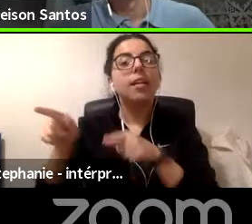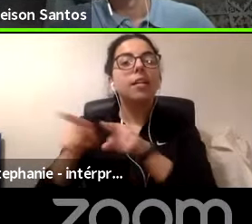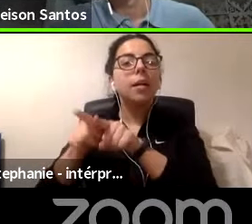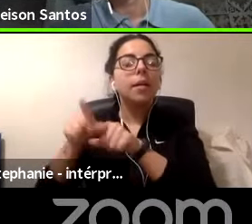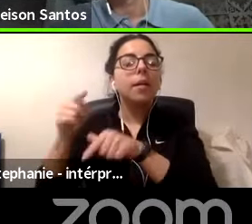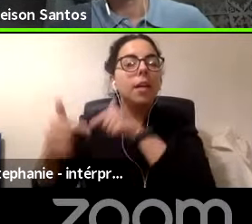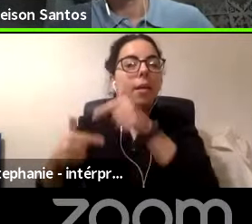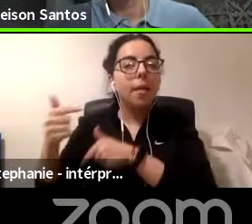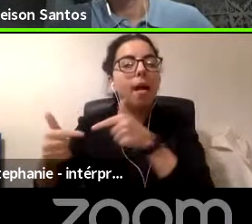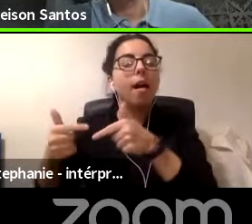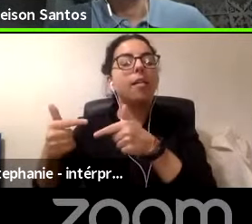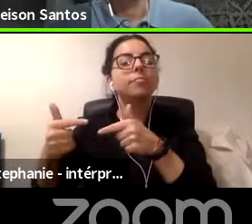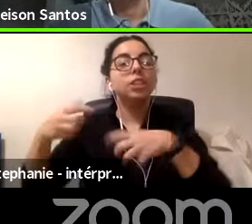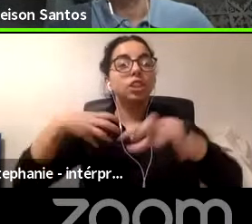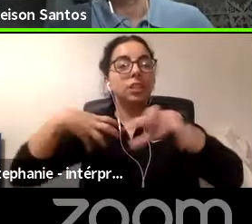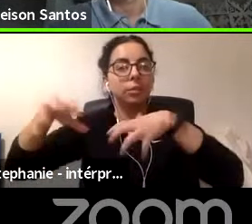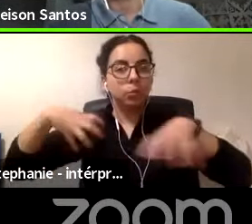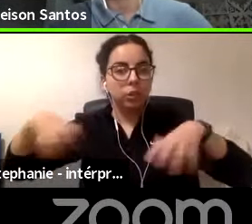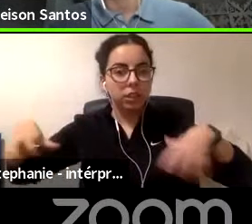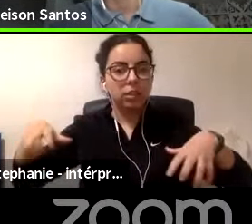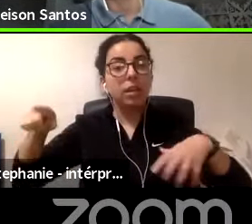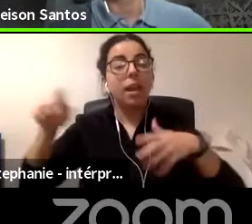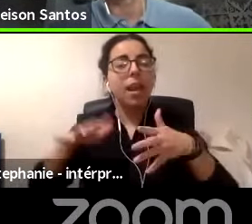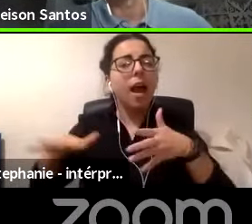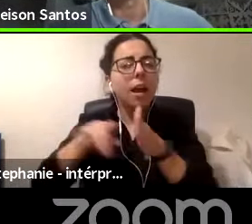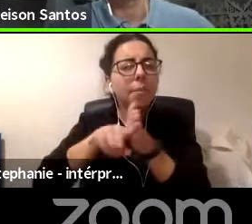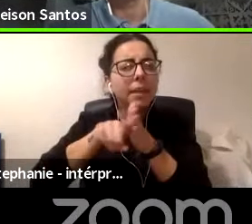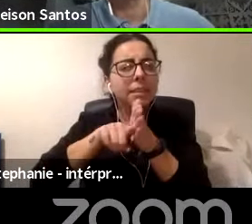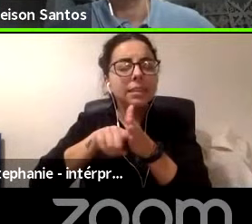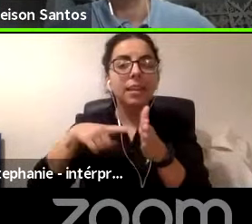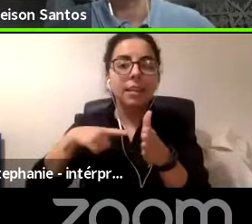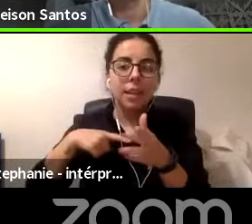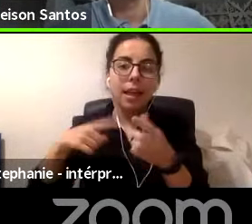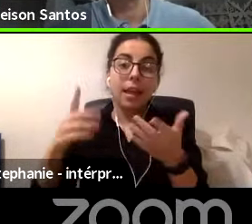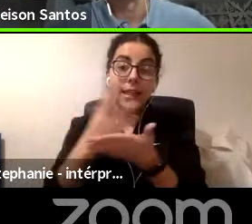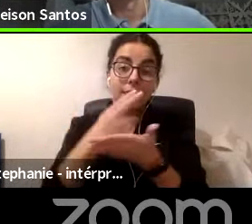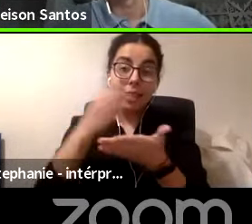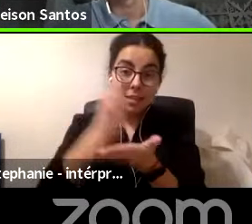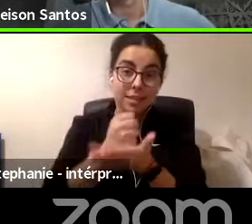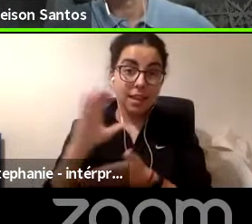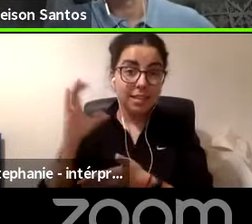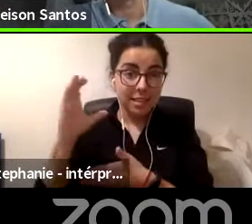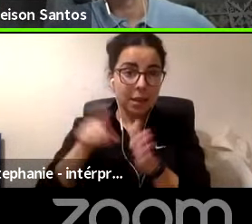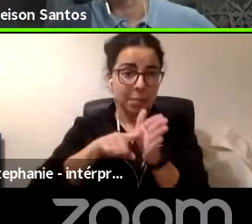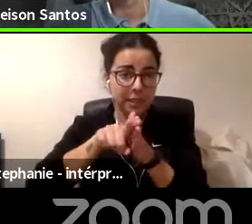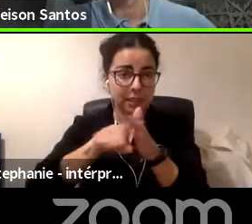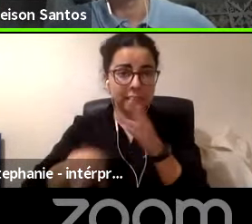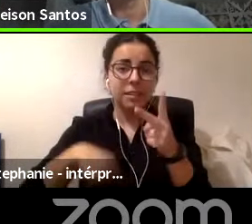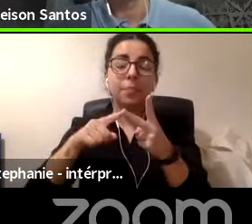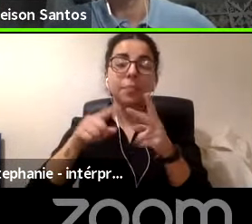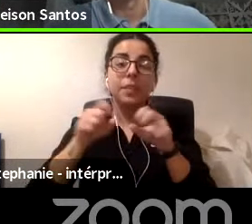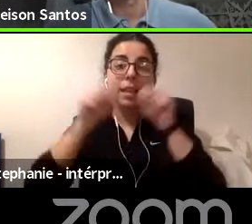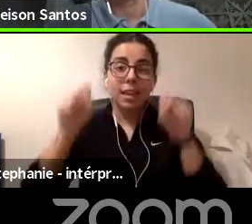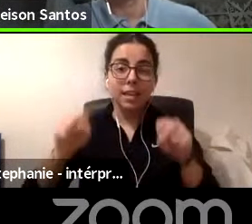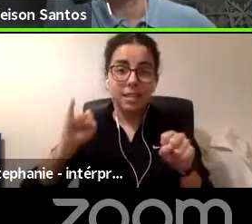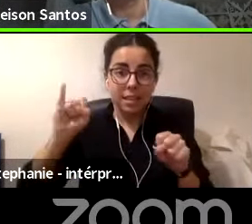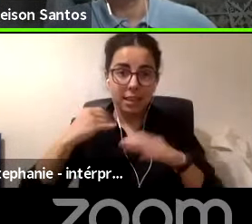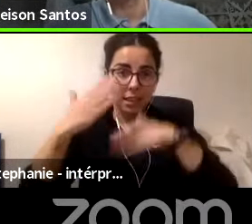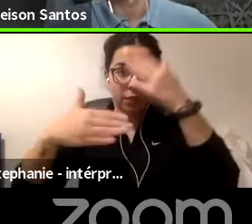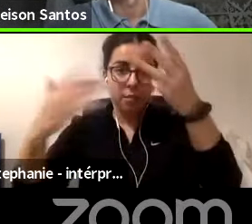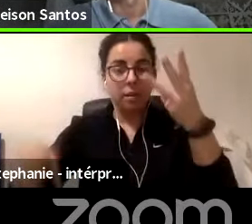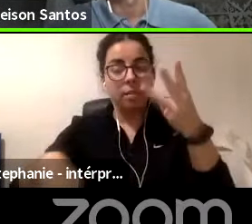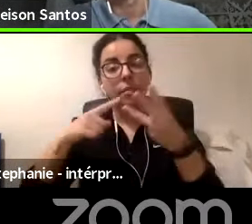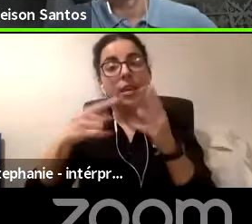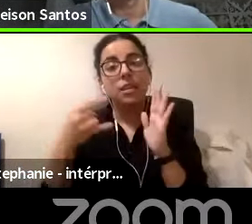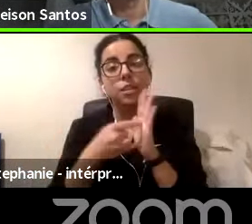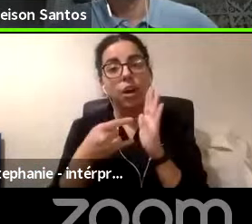Technology. Dr. Hevner's areas of research interest include design science research, information system development, software